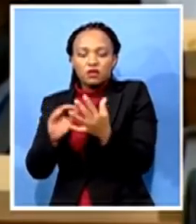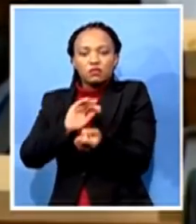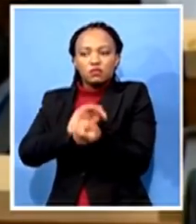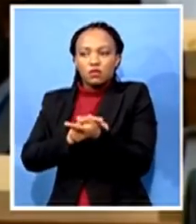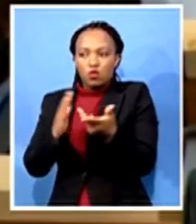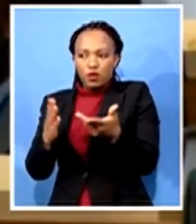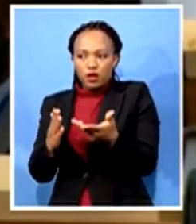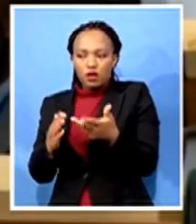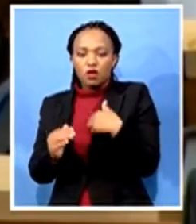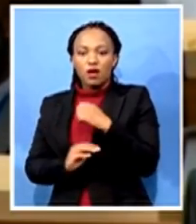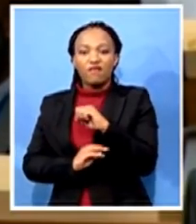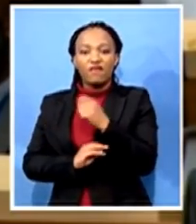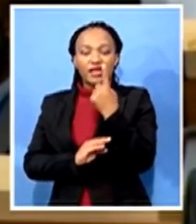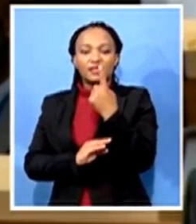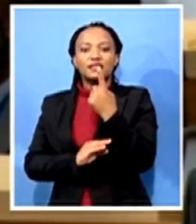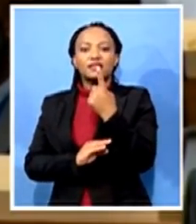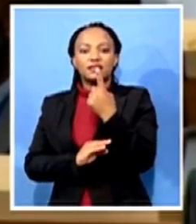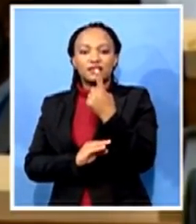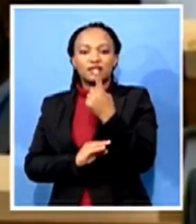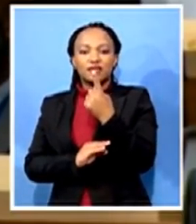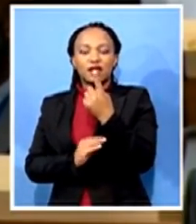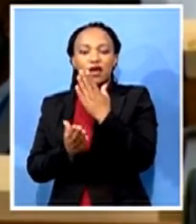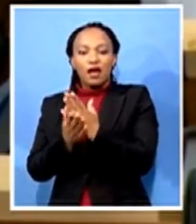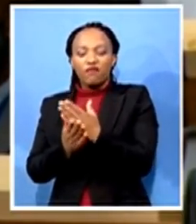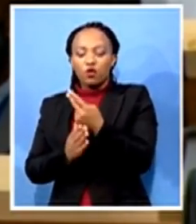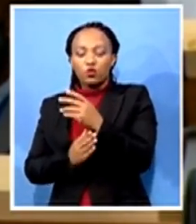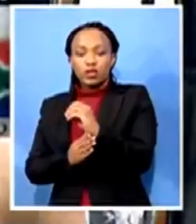the 2010-2011 financial year.